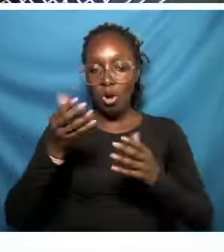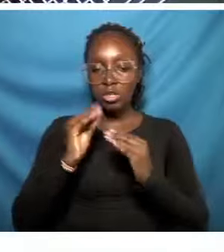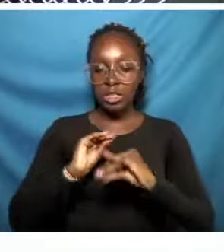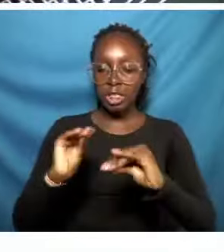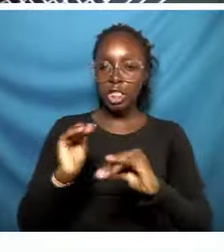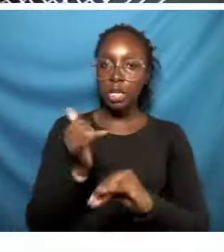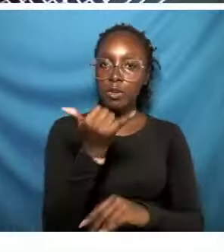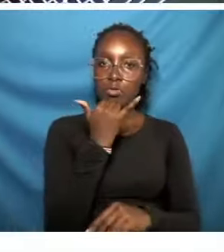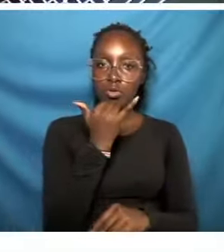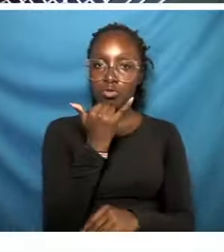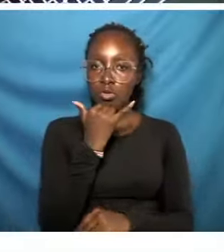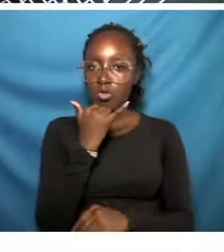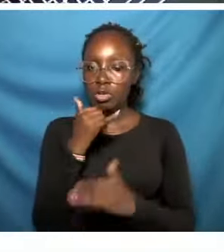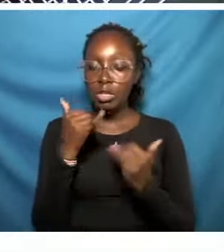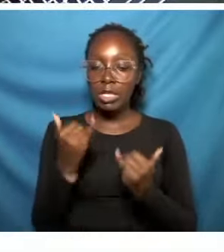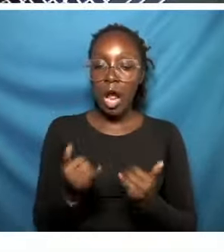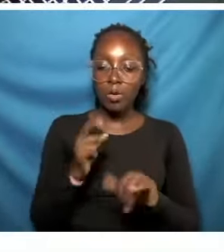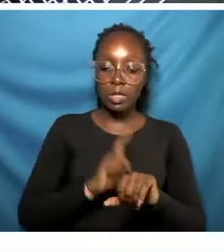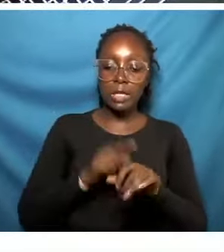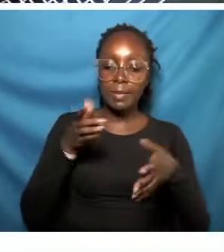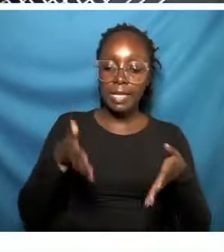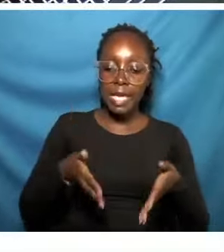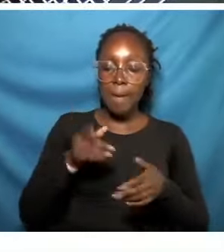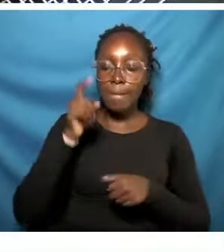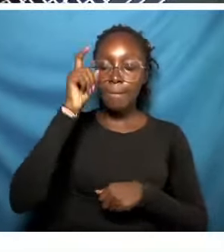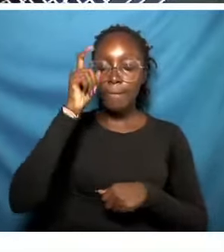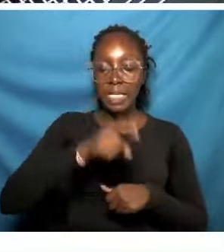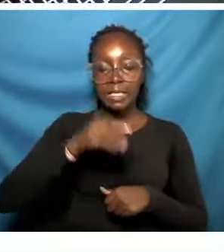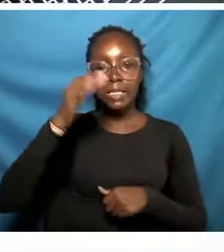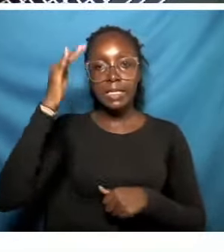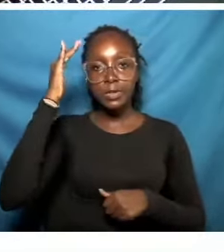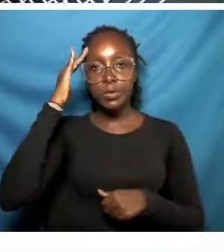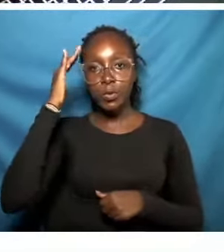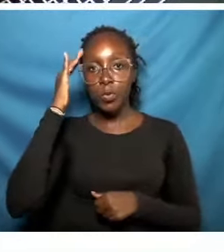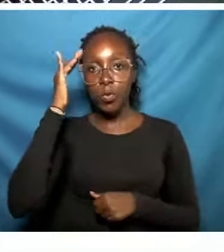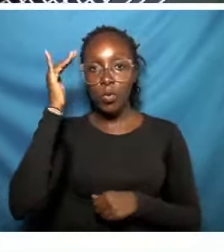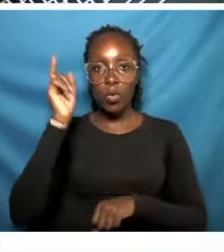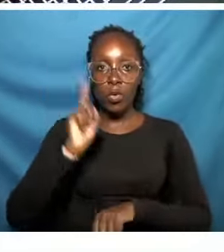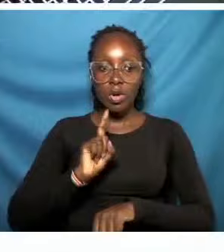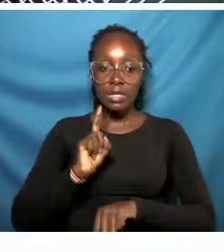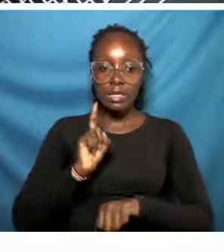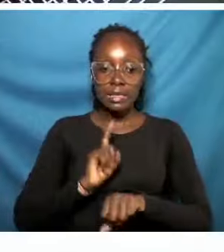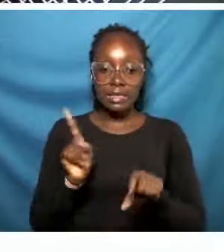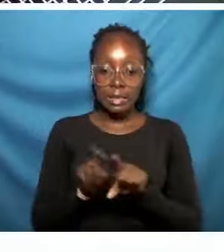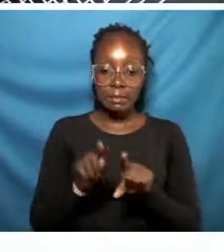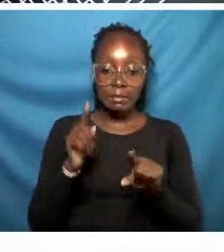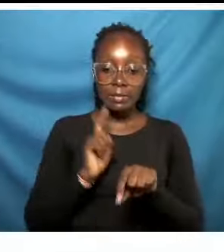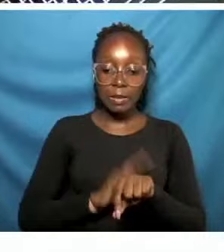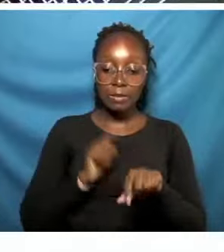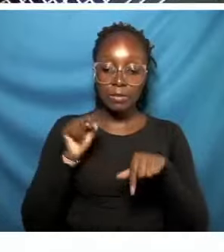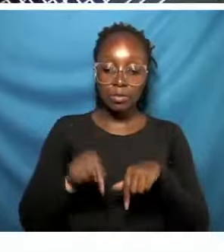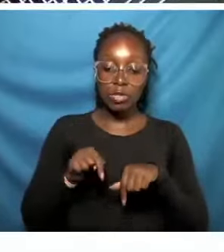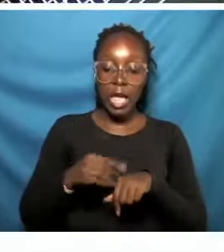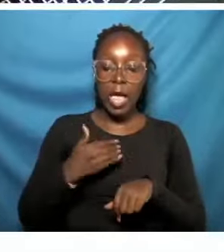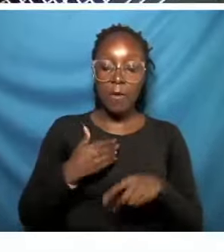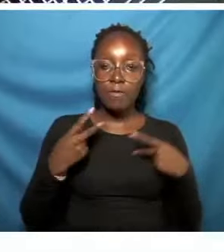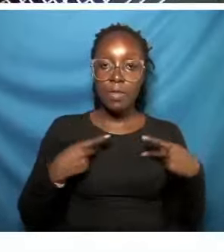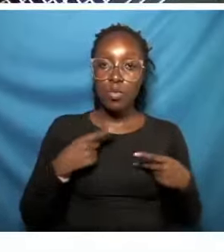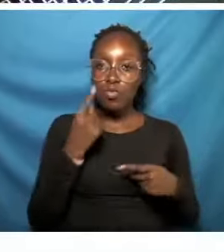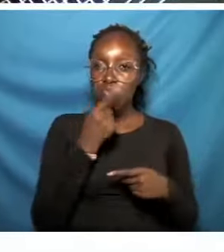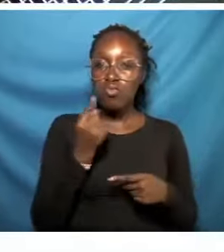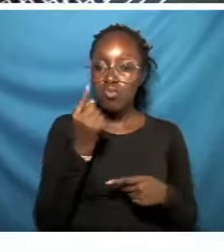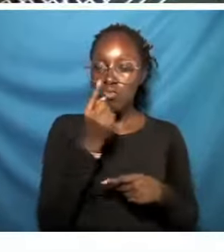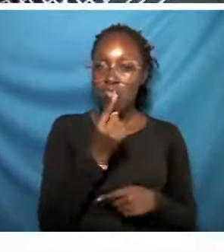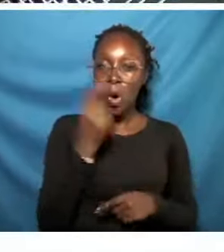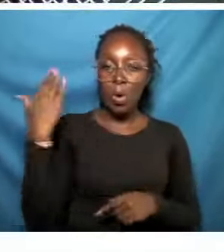as we gather here, we must be aware that even in our time today, there are people who insist